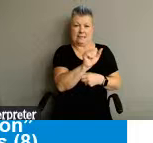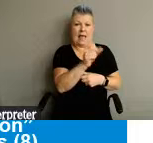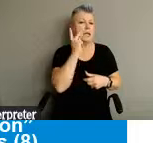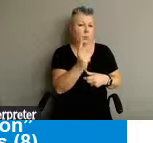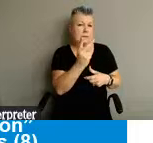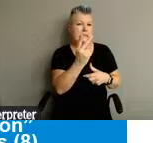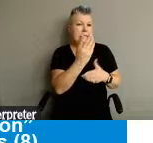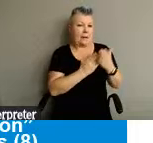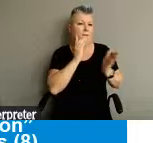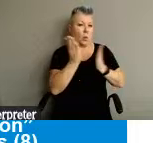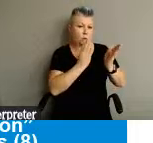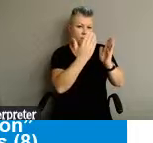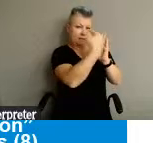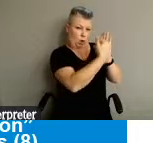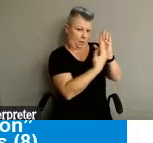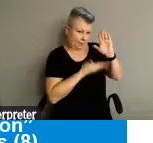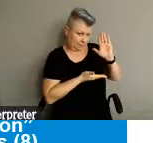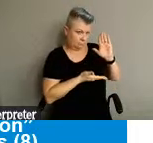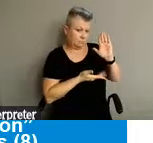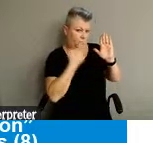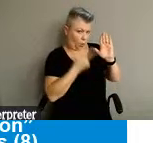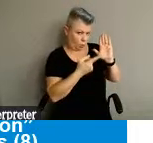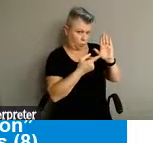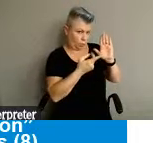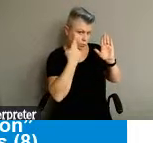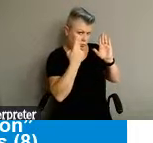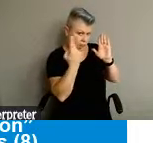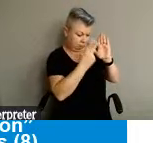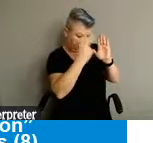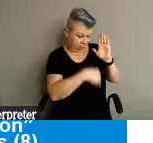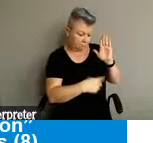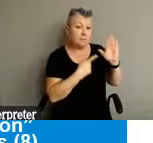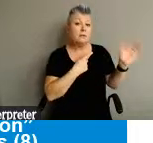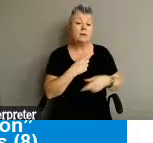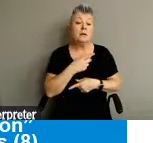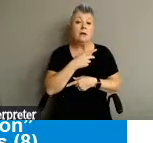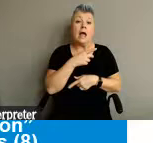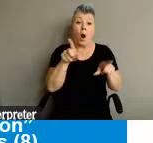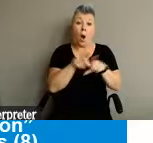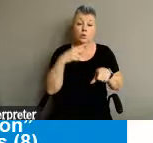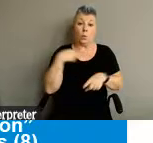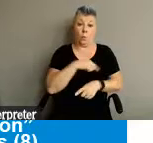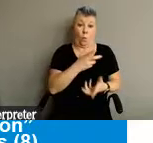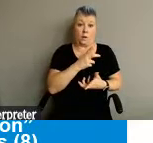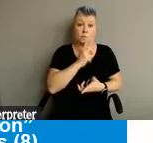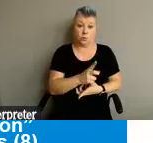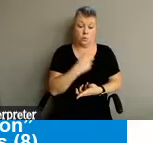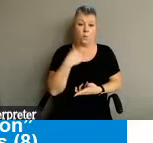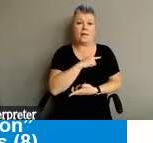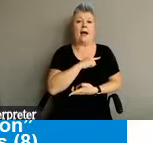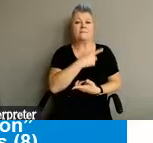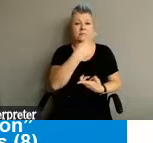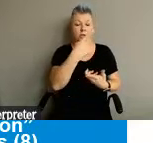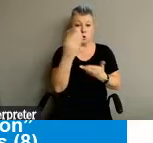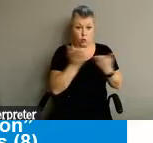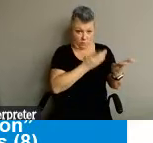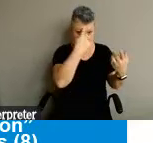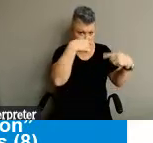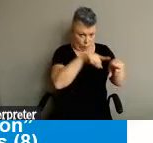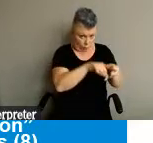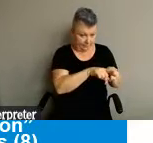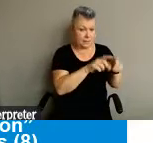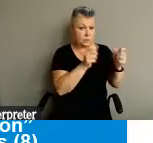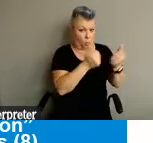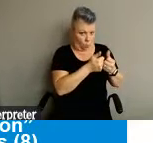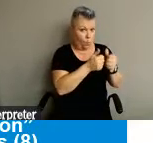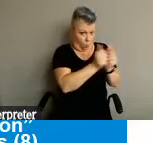listed there for your review. As well as we want to ensure that we have service agreements with them to meet the